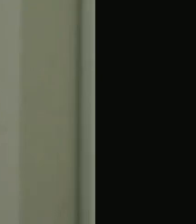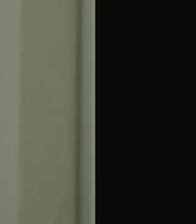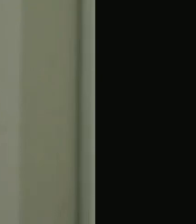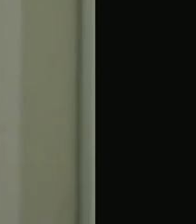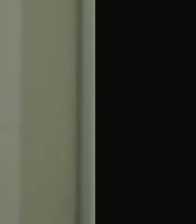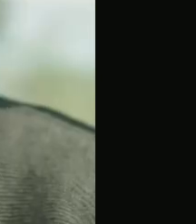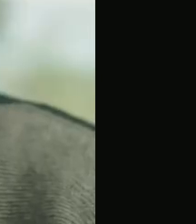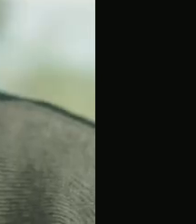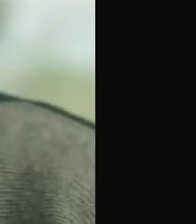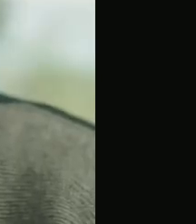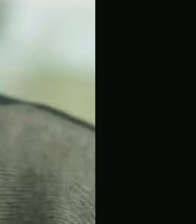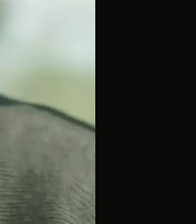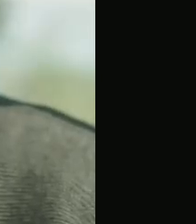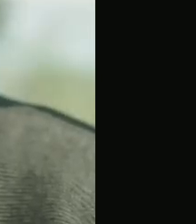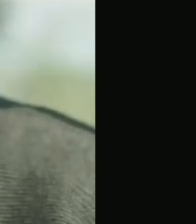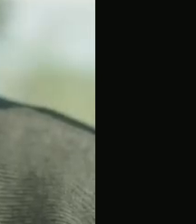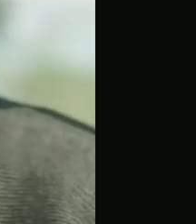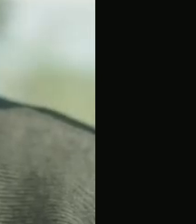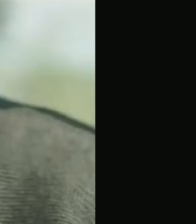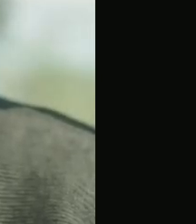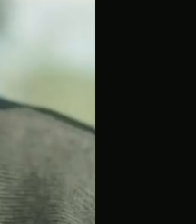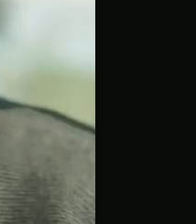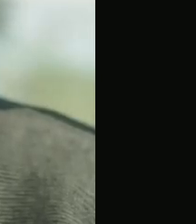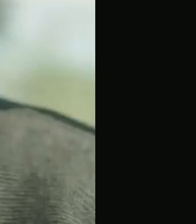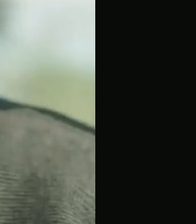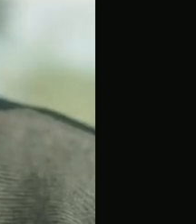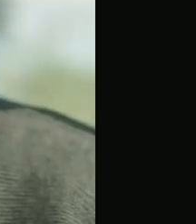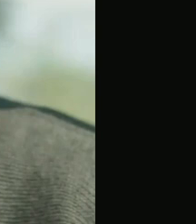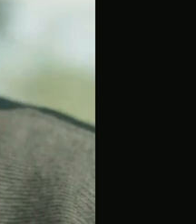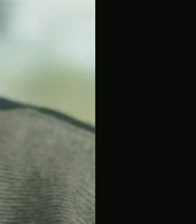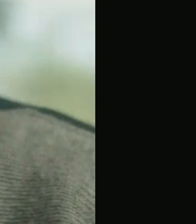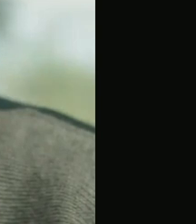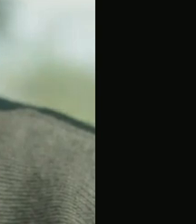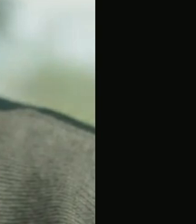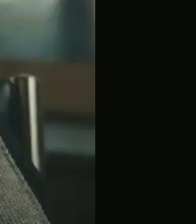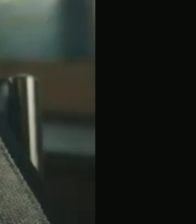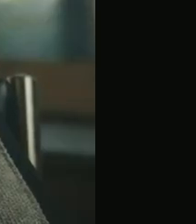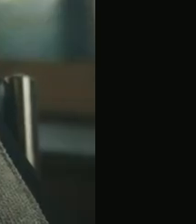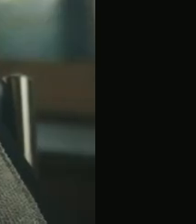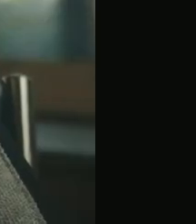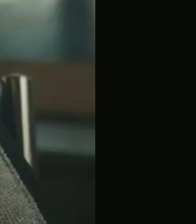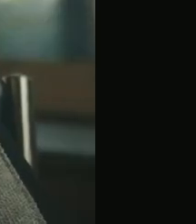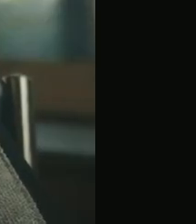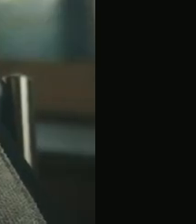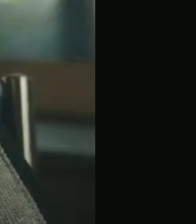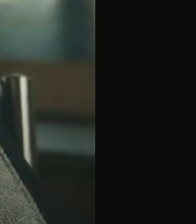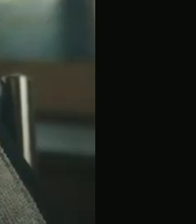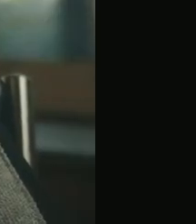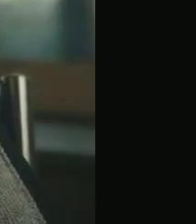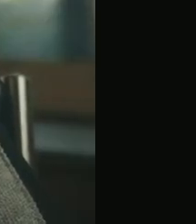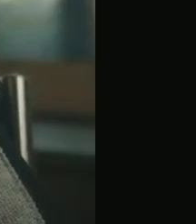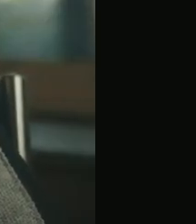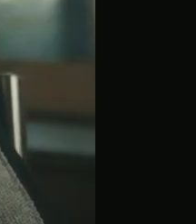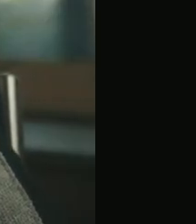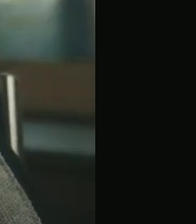government's actions. When I heard that the case had been won, I was delighted. Each one of these cases that